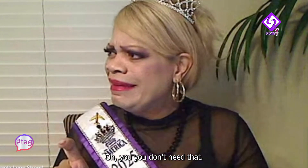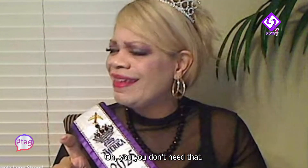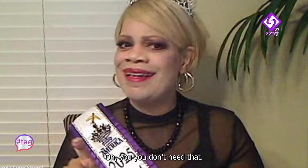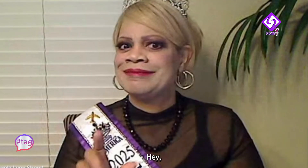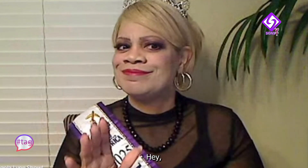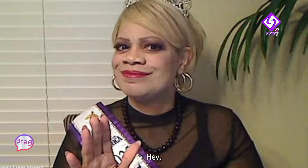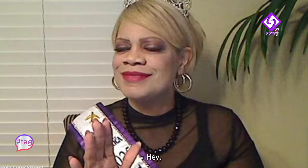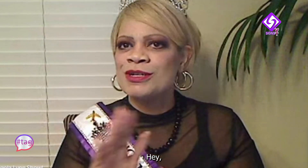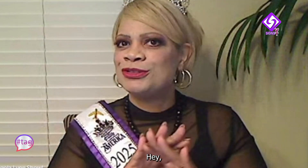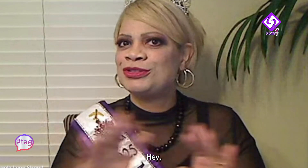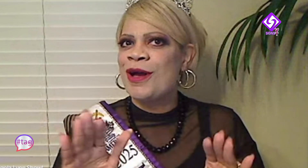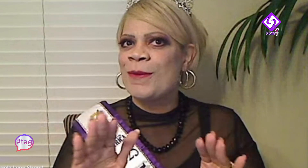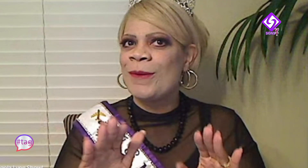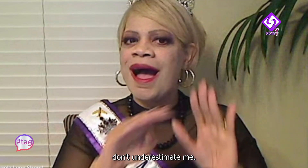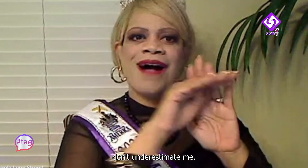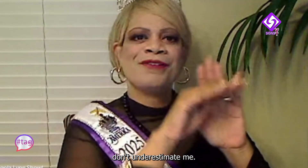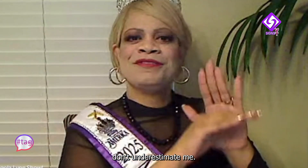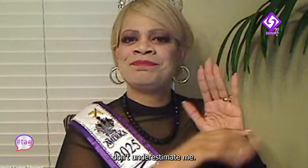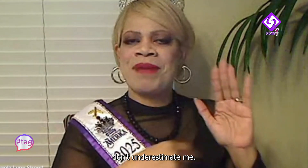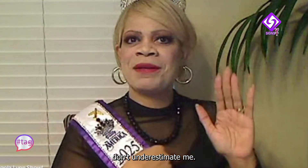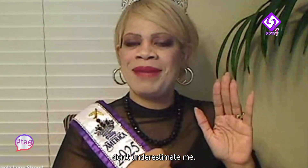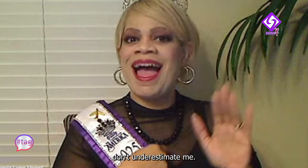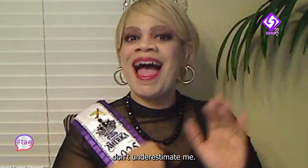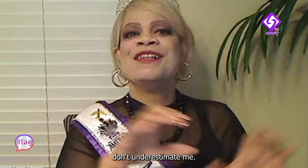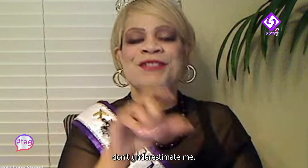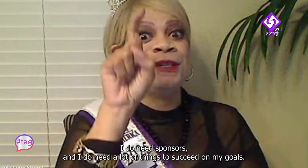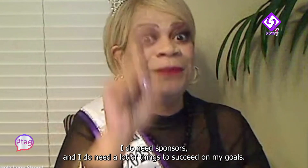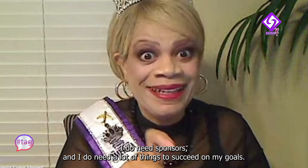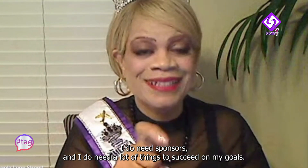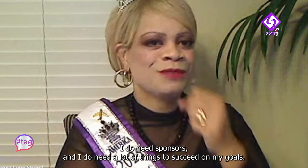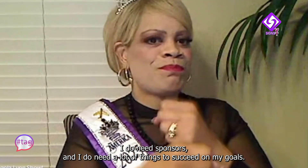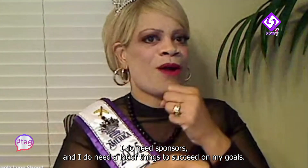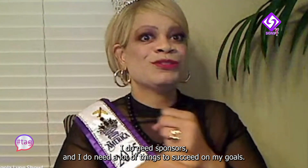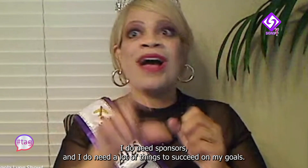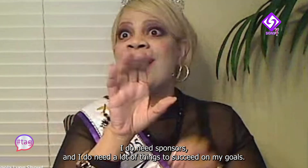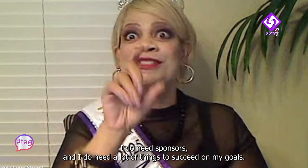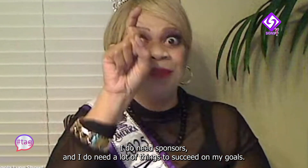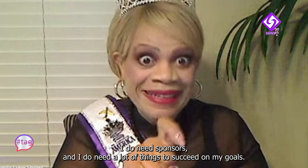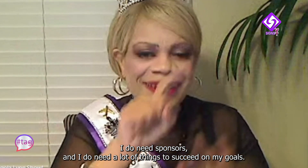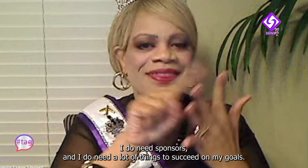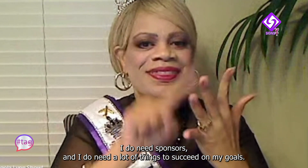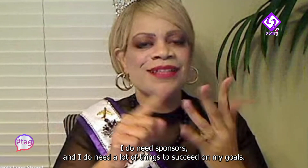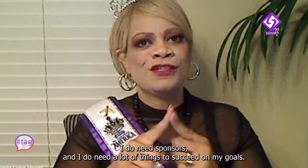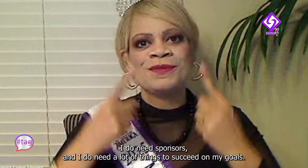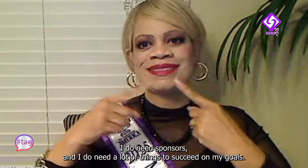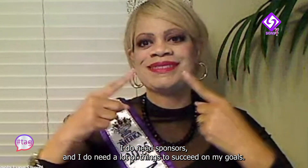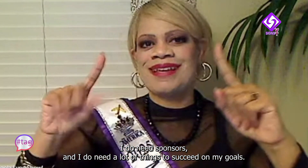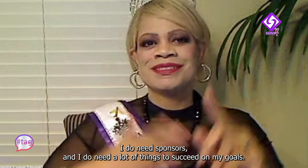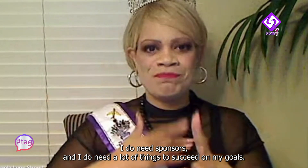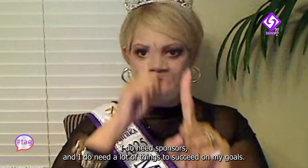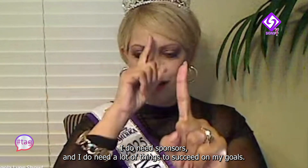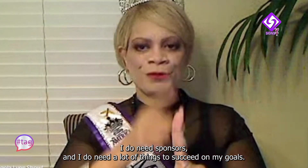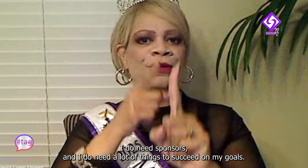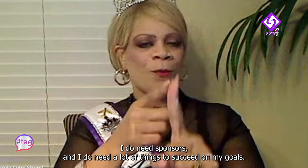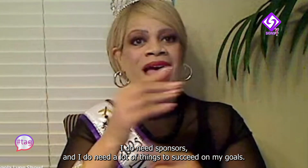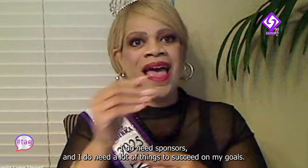that. Hey, don't underestimate me. I do need sponsors and I do need a lot of things